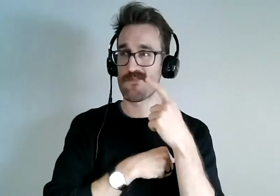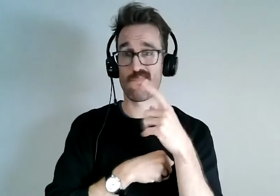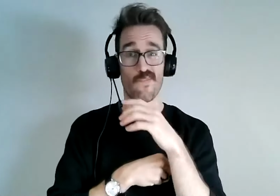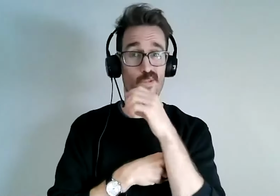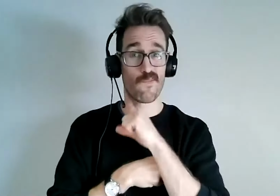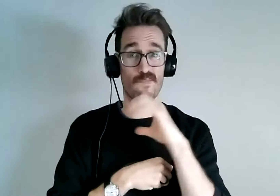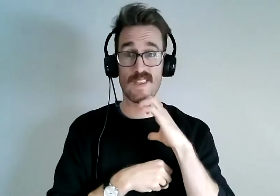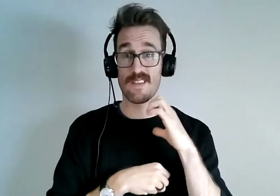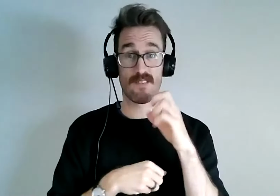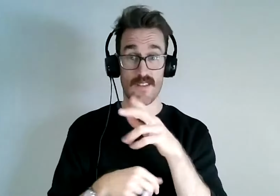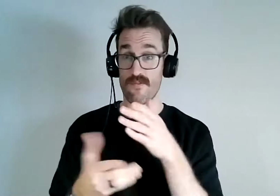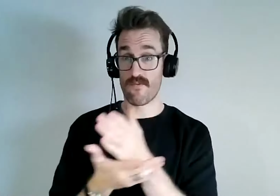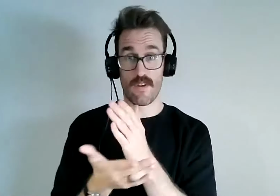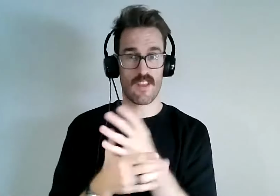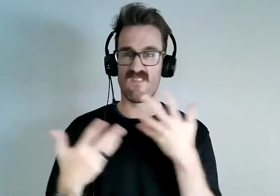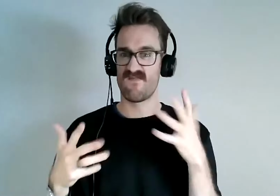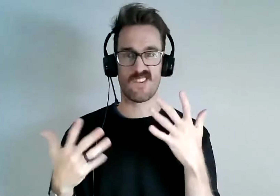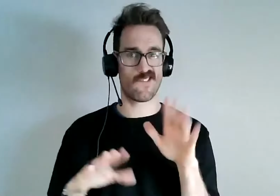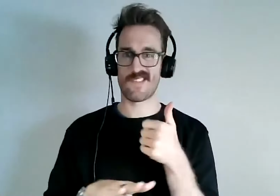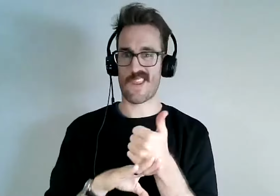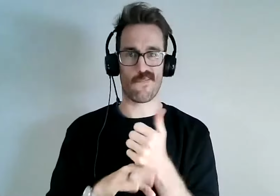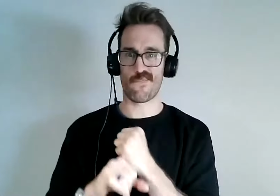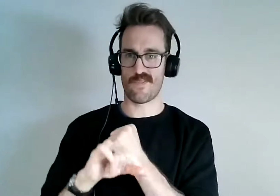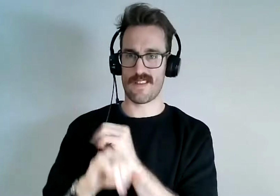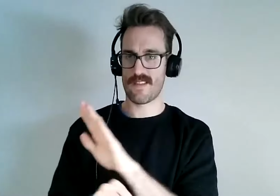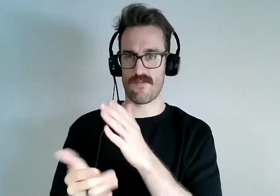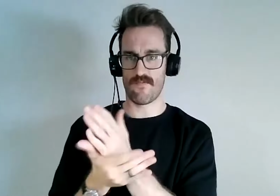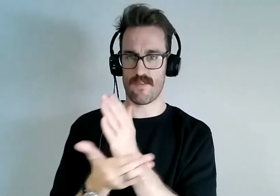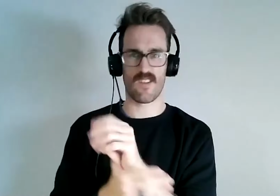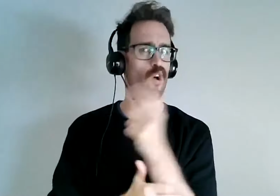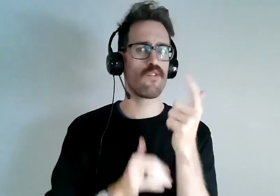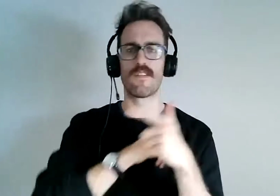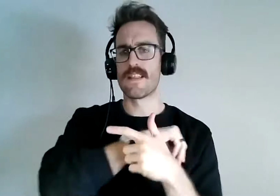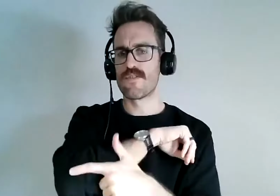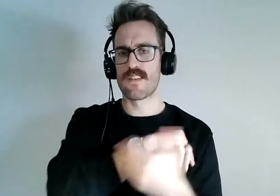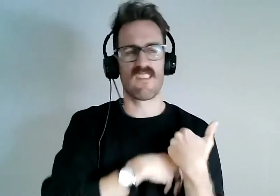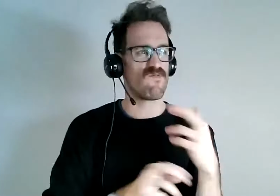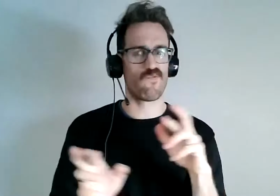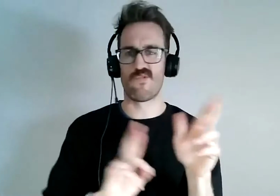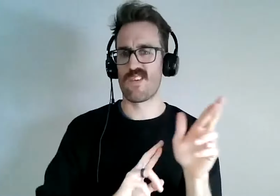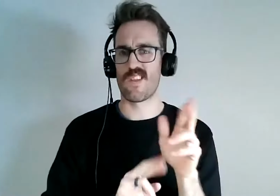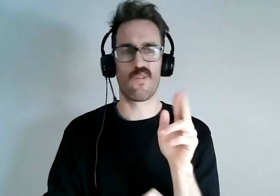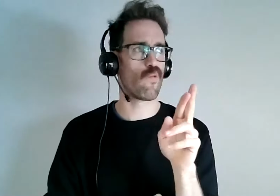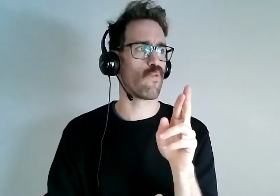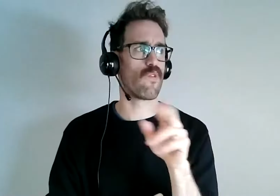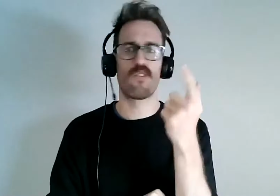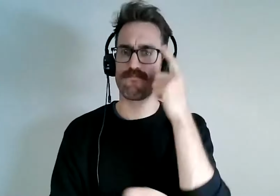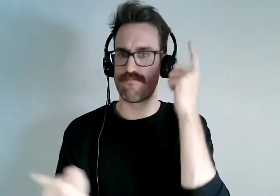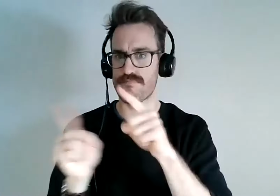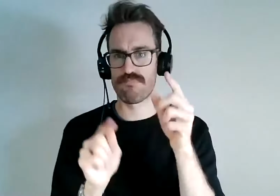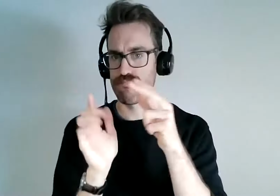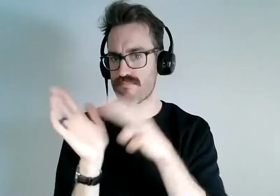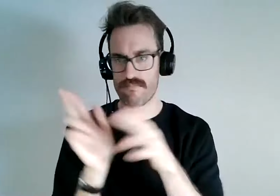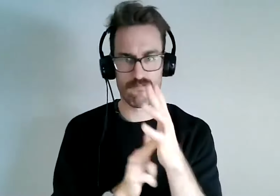people are already protected in other piece of legislation or in other conventions, which is